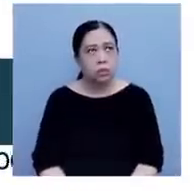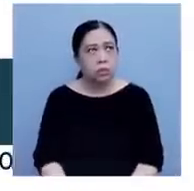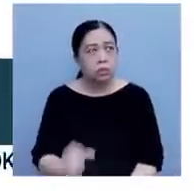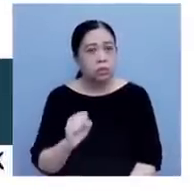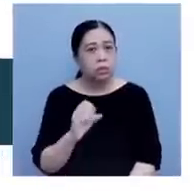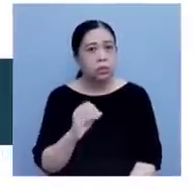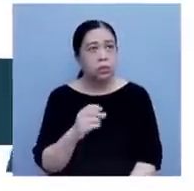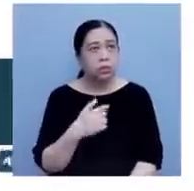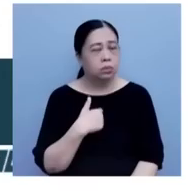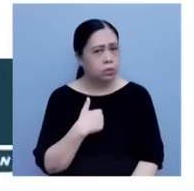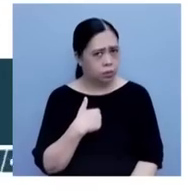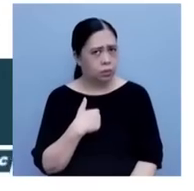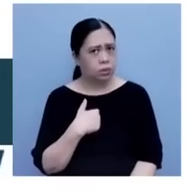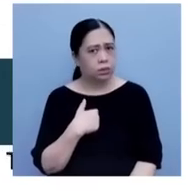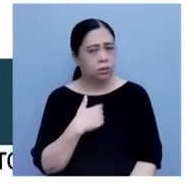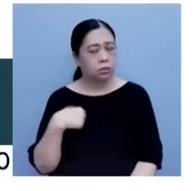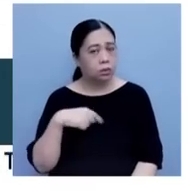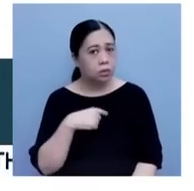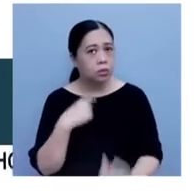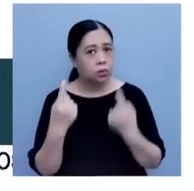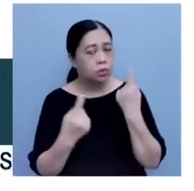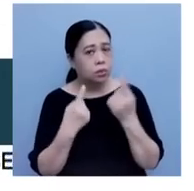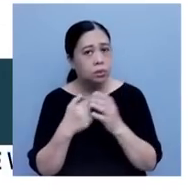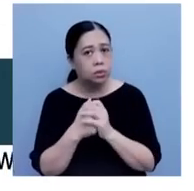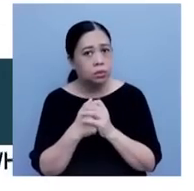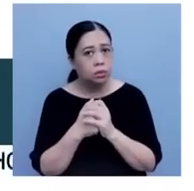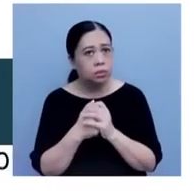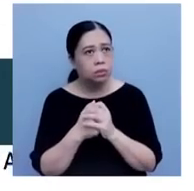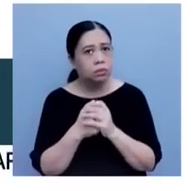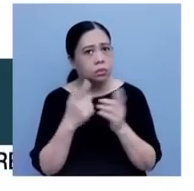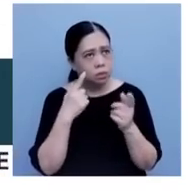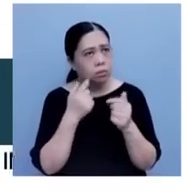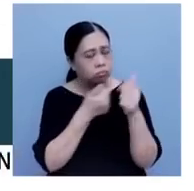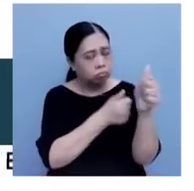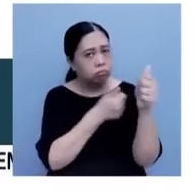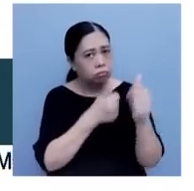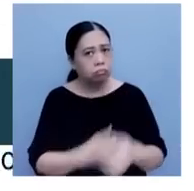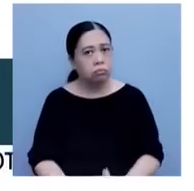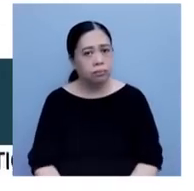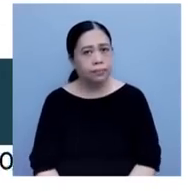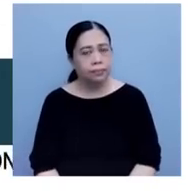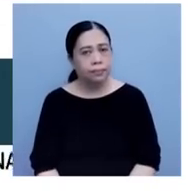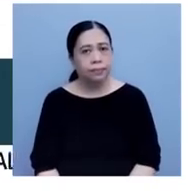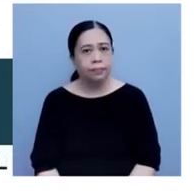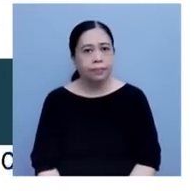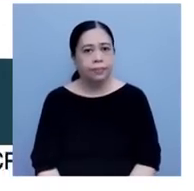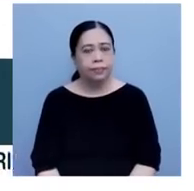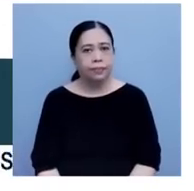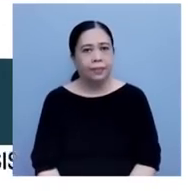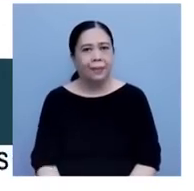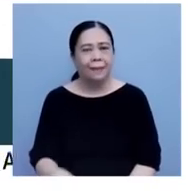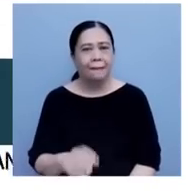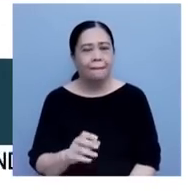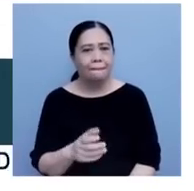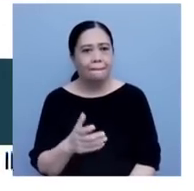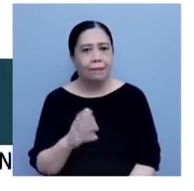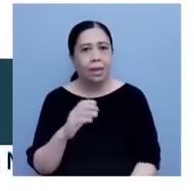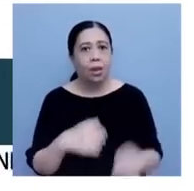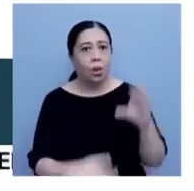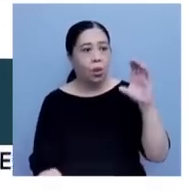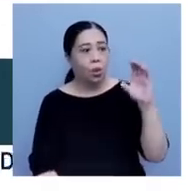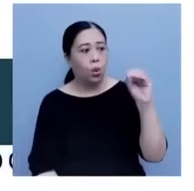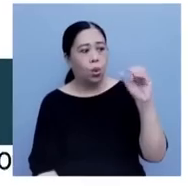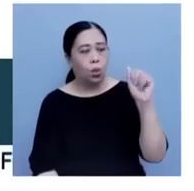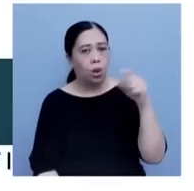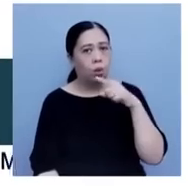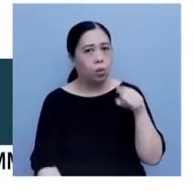as we are concerned, they've been compliant. Okay. Because they're also... The COA had also put